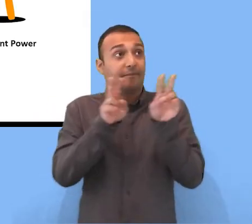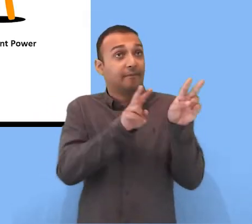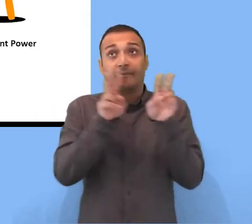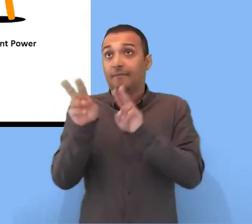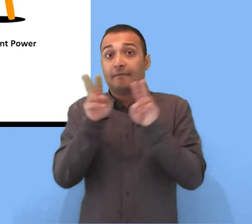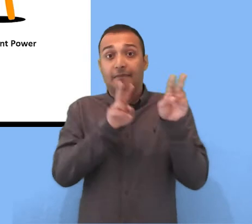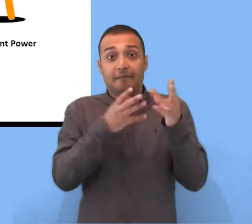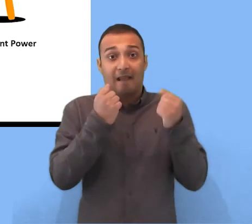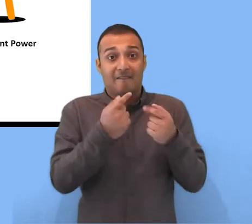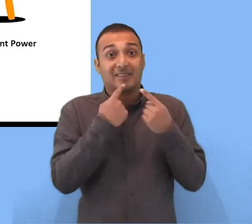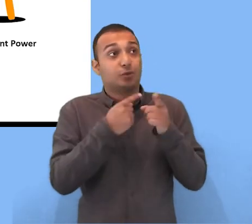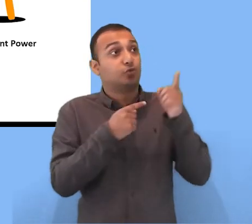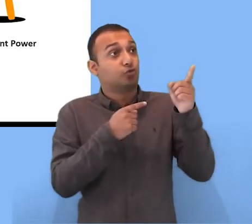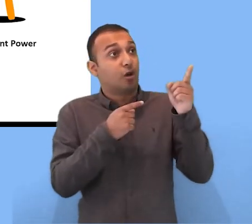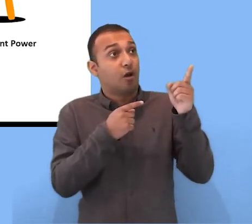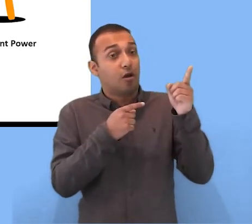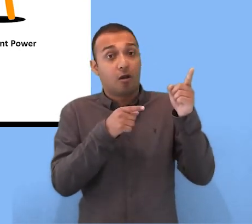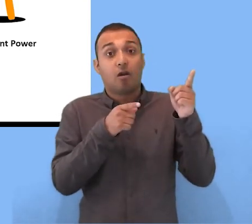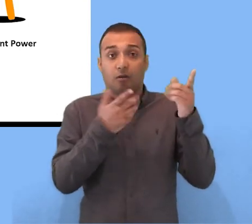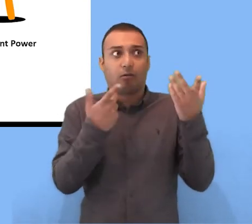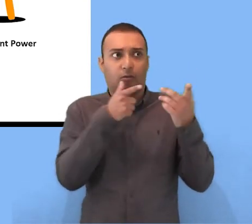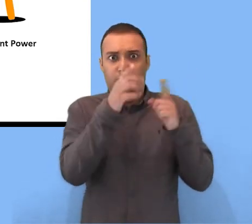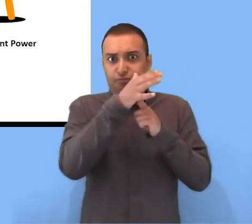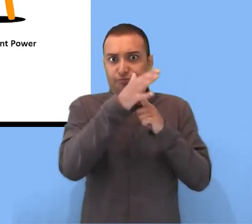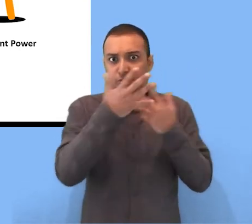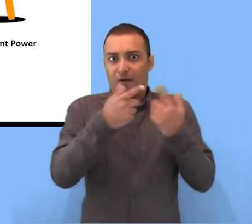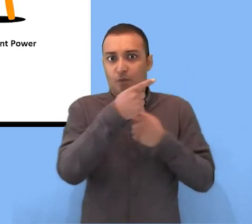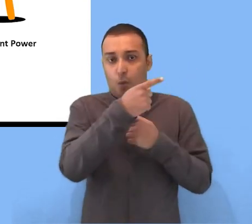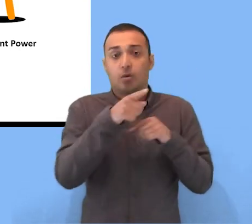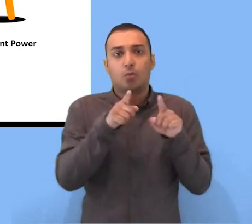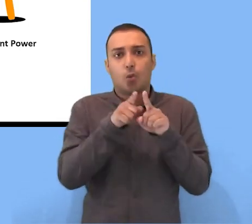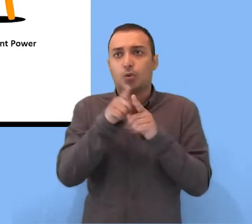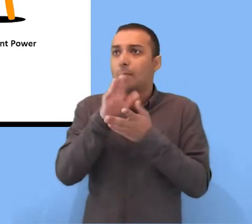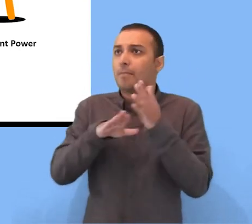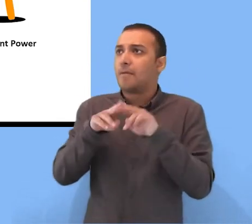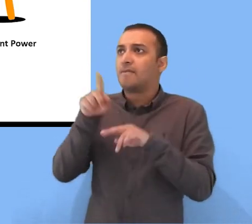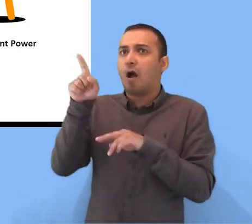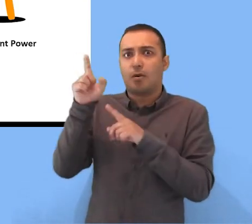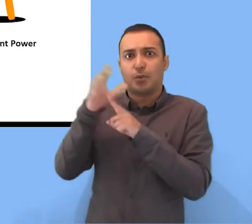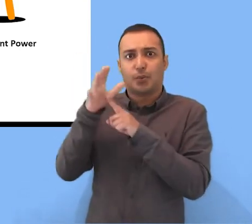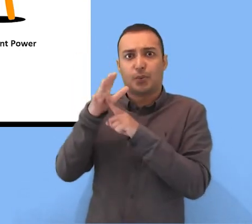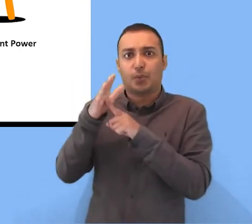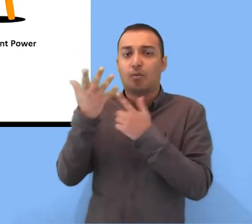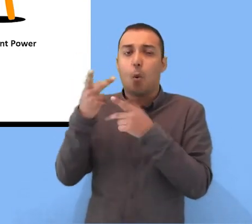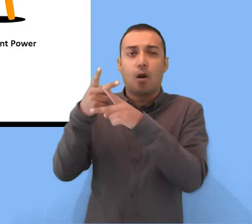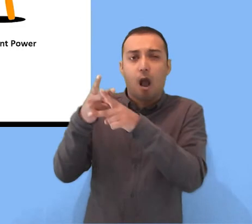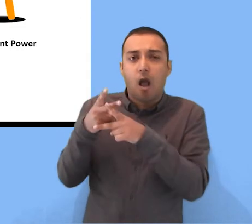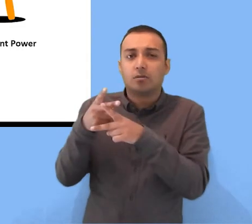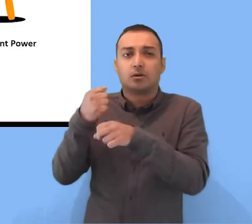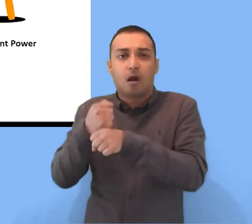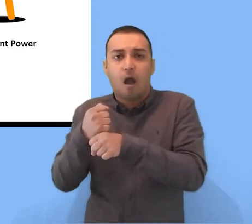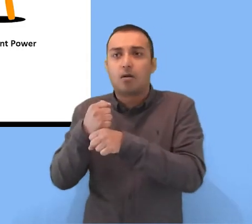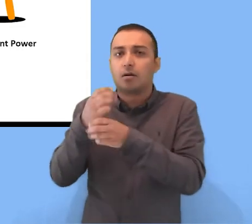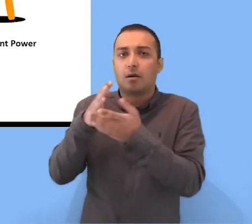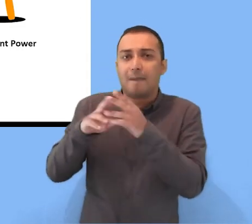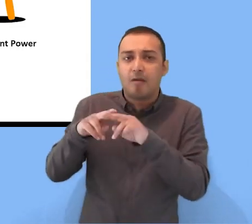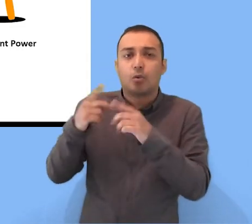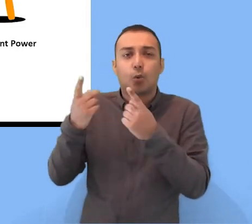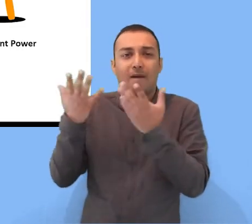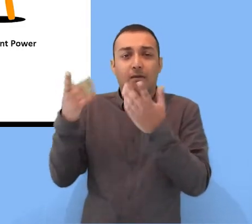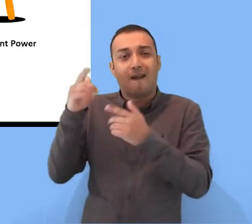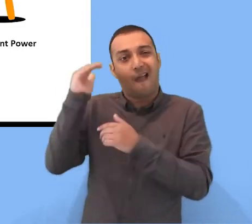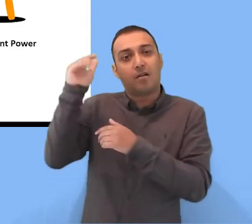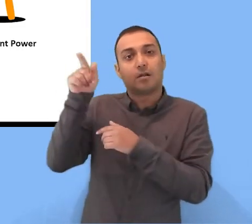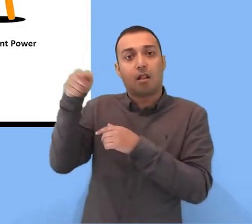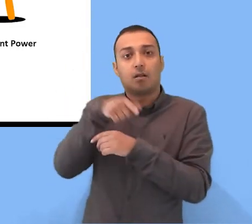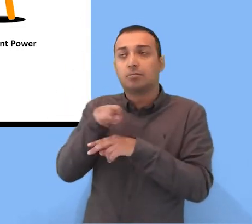each year, but they have that sort of key teacher figure. But they also have a key parent figure and parent guardian, whoever that adult may be, who